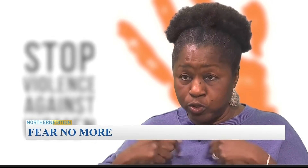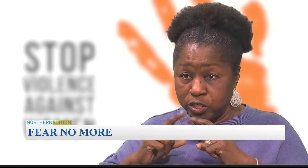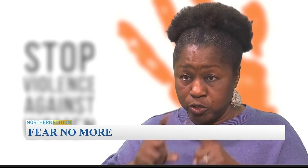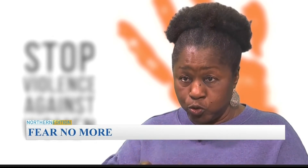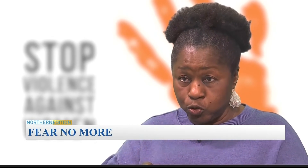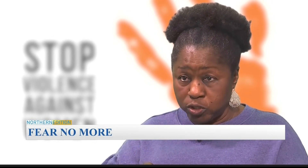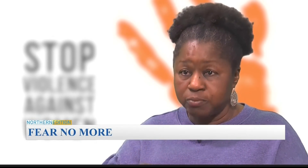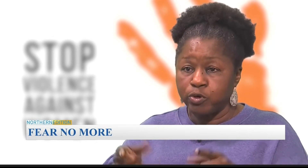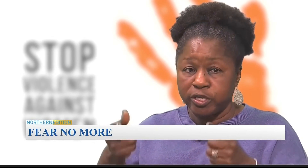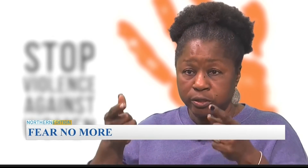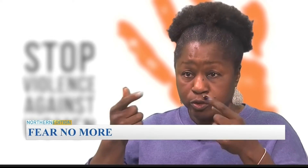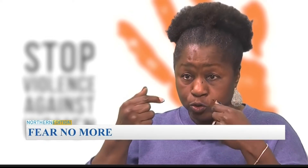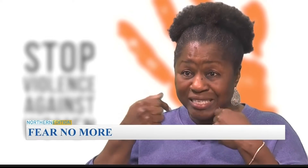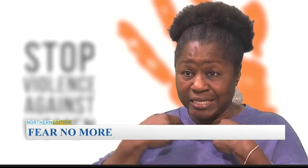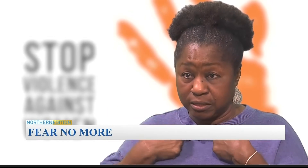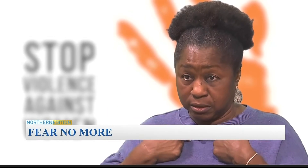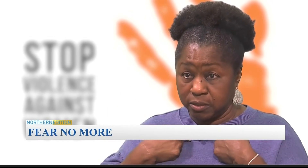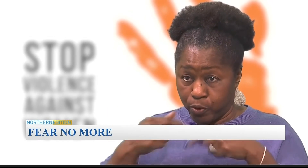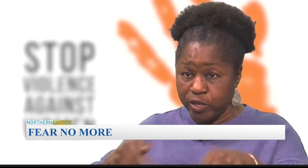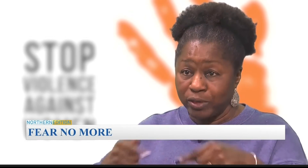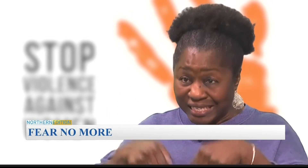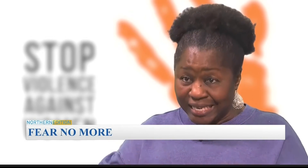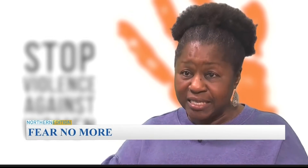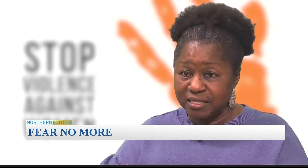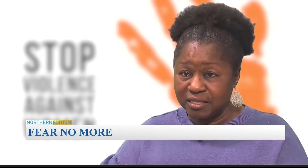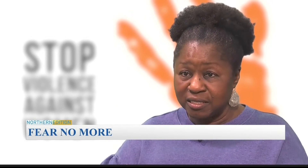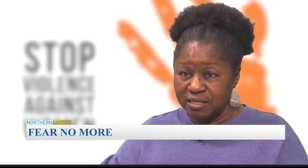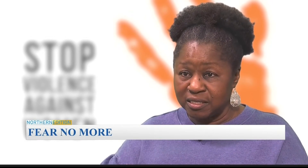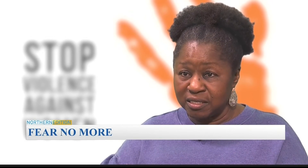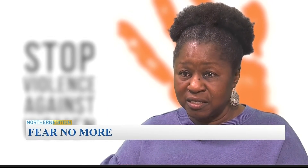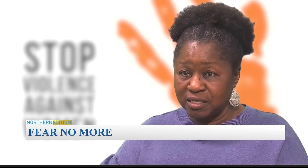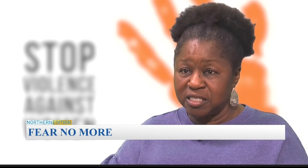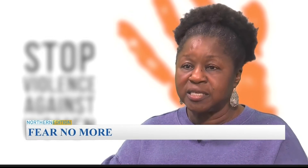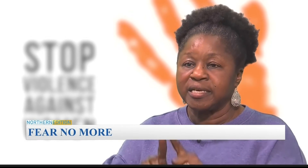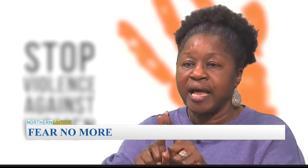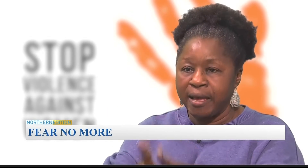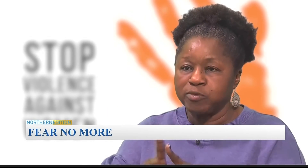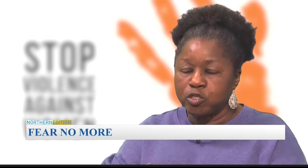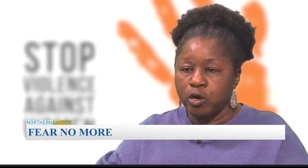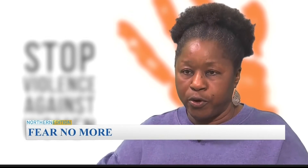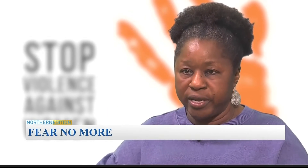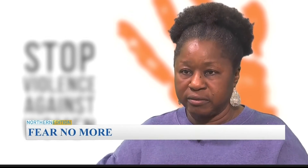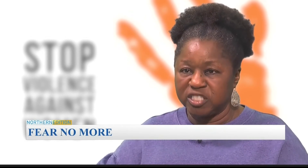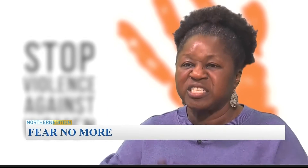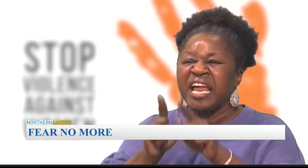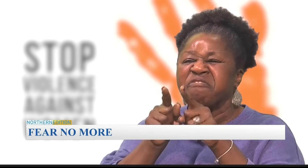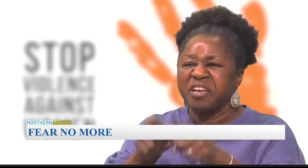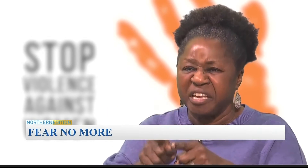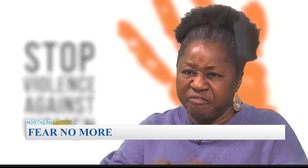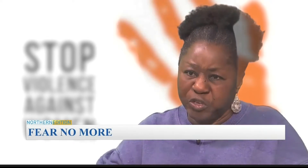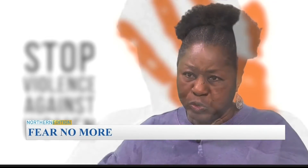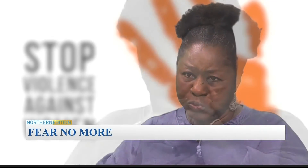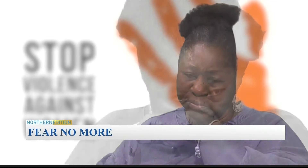I do to you to bring you to this, she said, I am sorry.